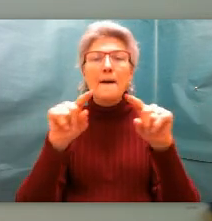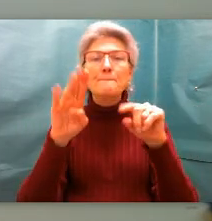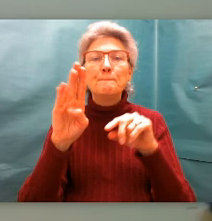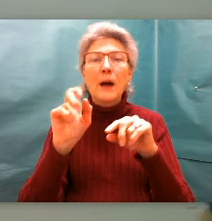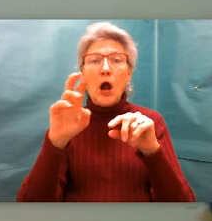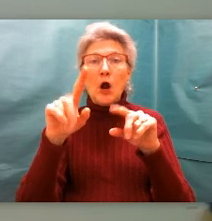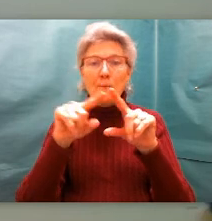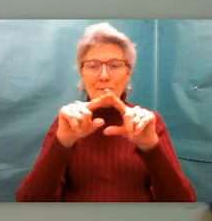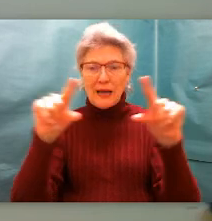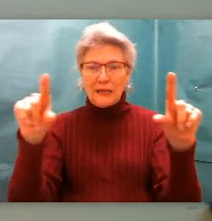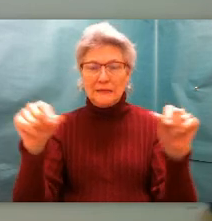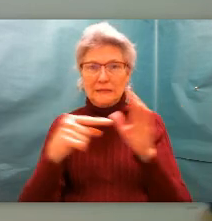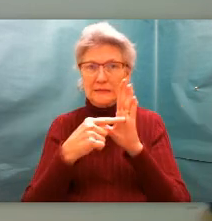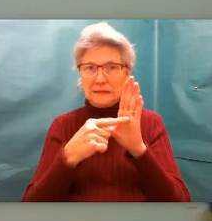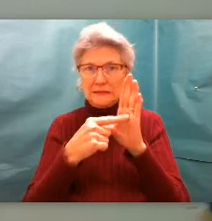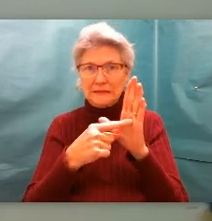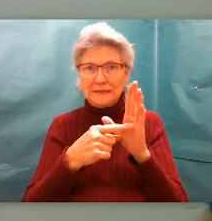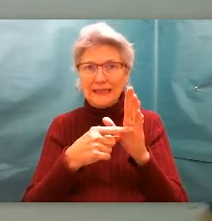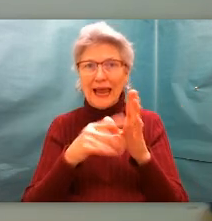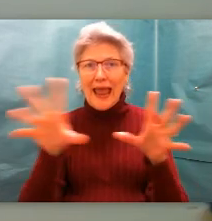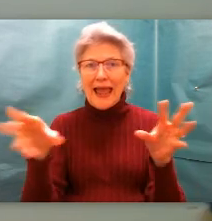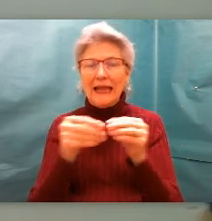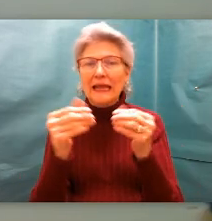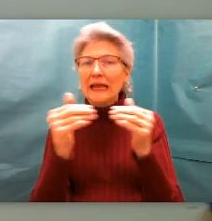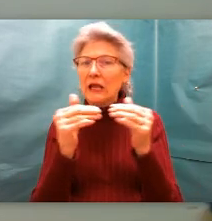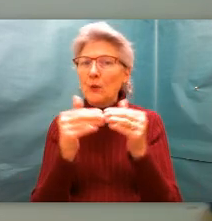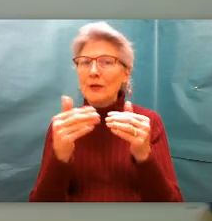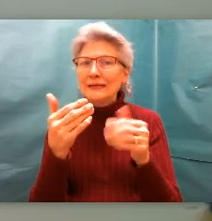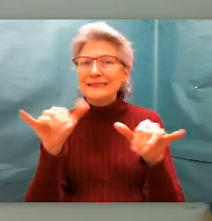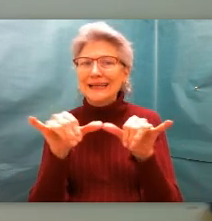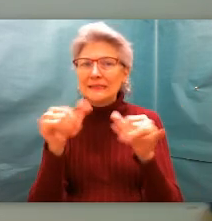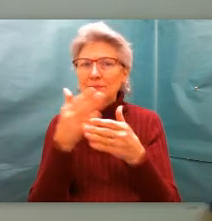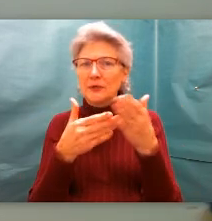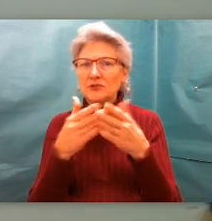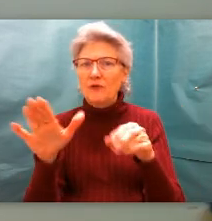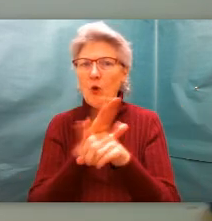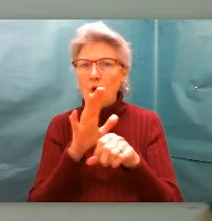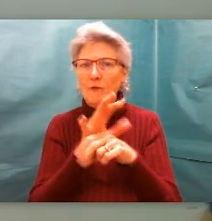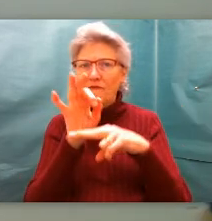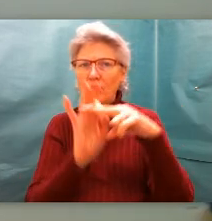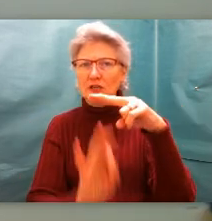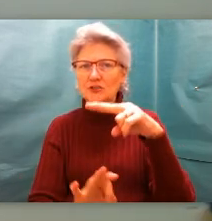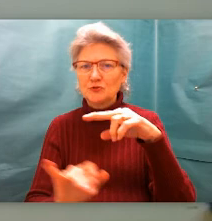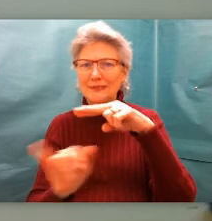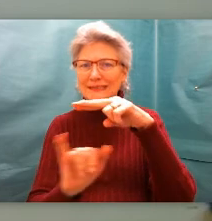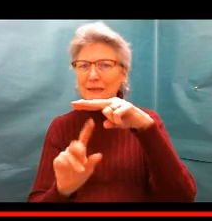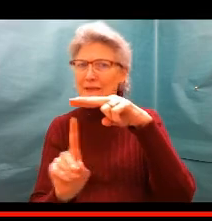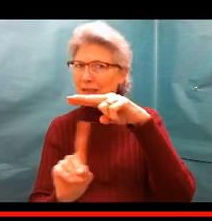equal-sized parts of a whole, meaning fractions with like denominators.